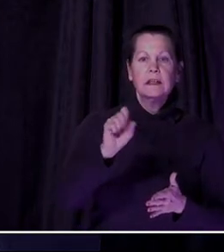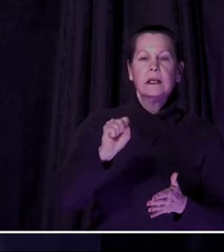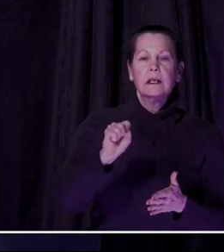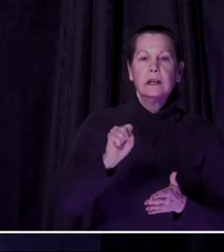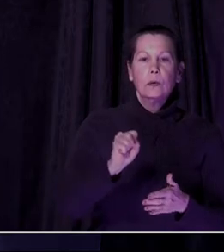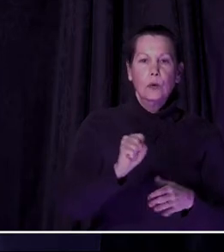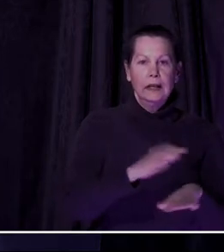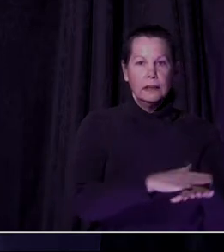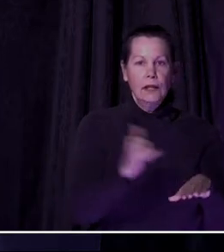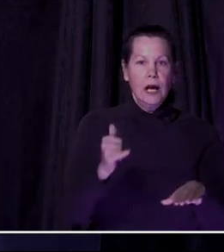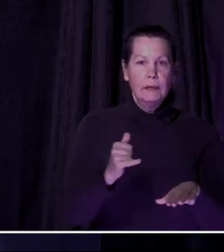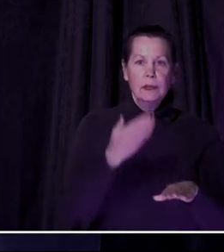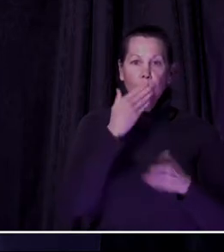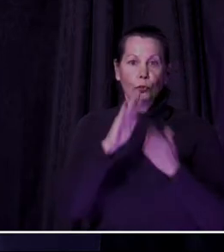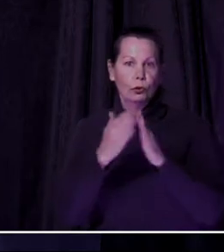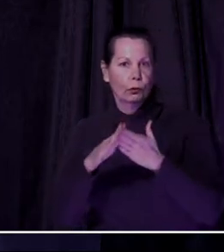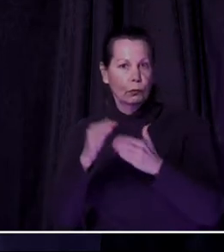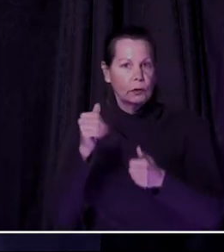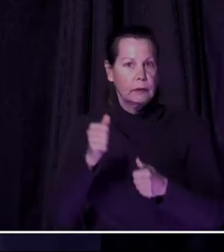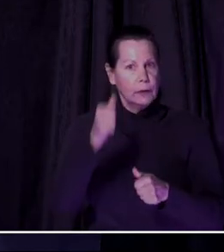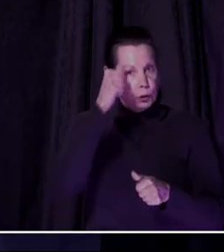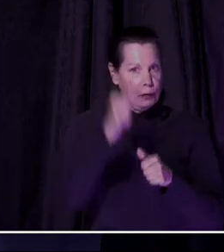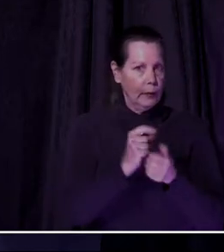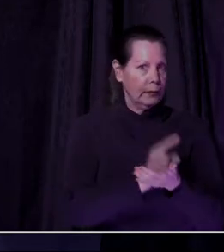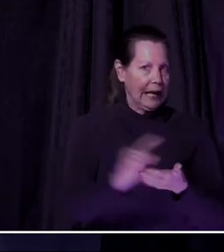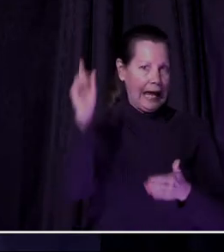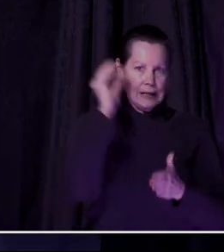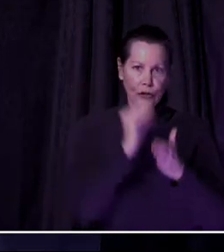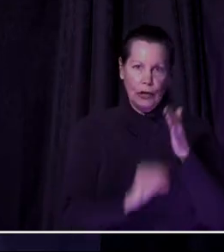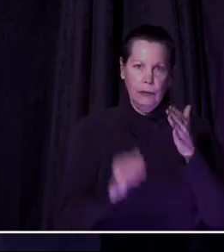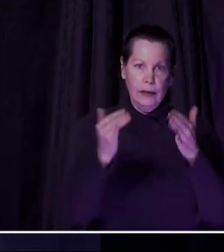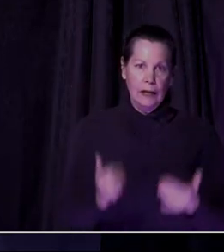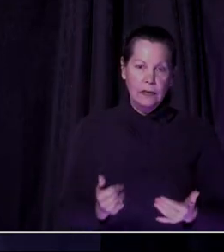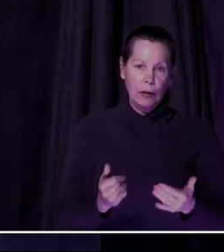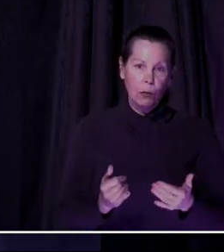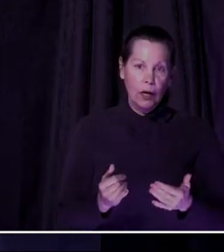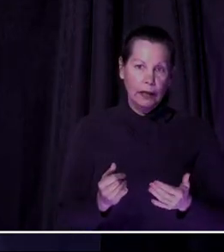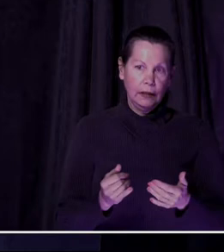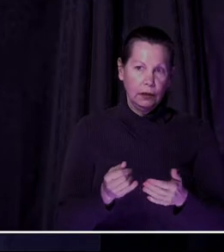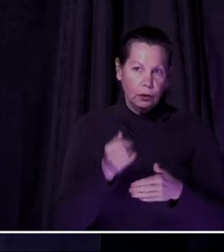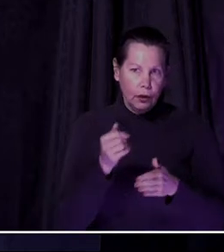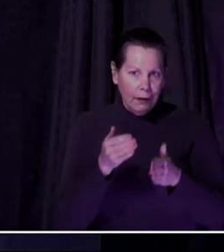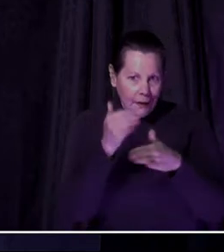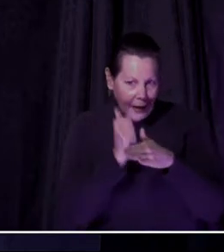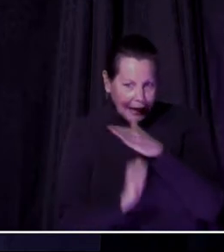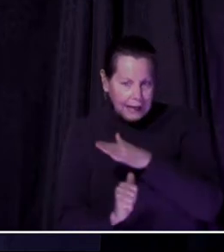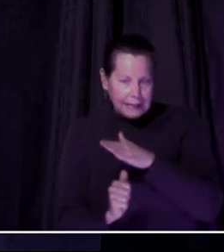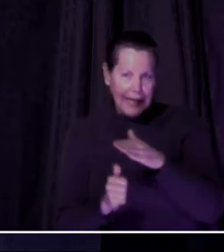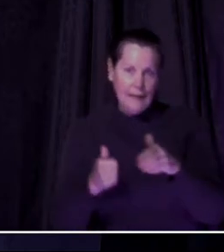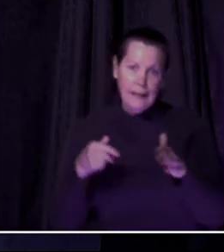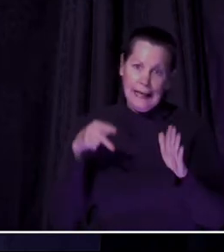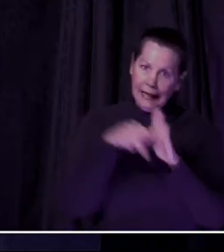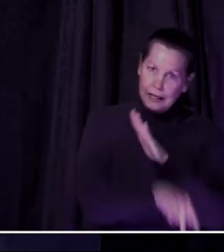to Jerusalem. Because you remember last chapter, they wanted to ambush and kill Paul.